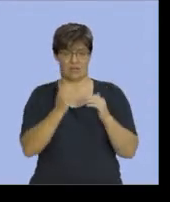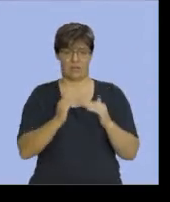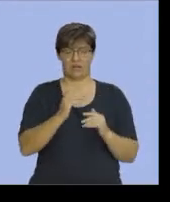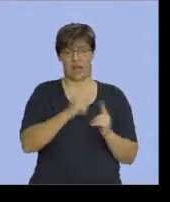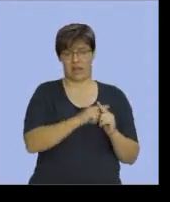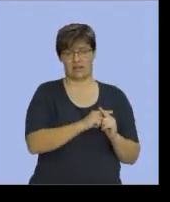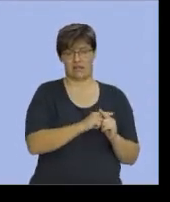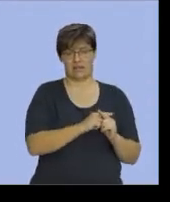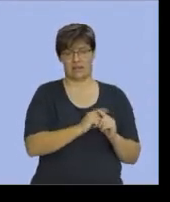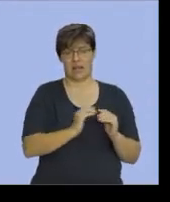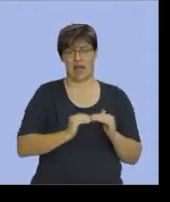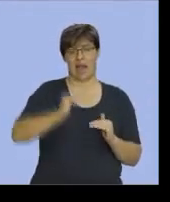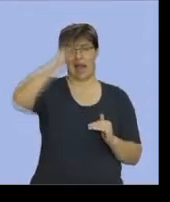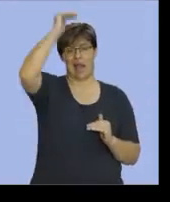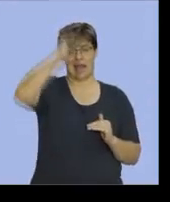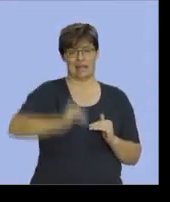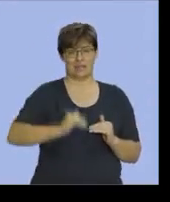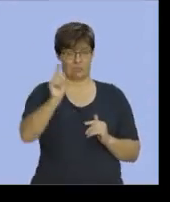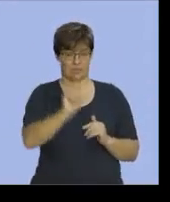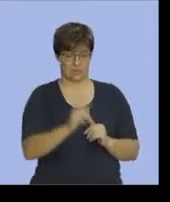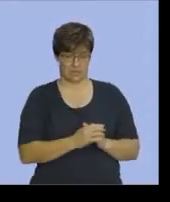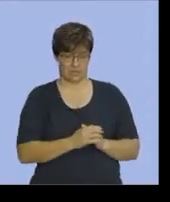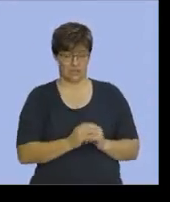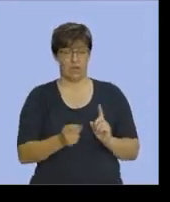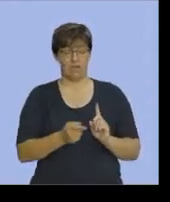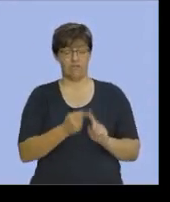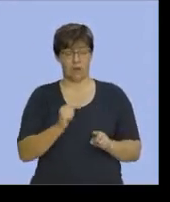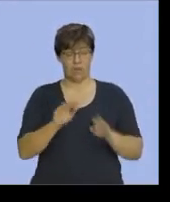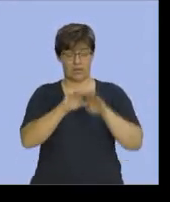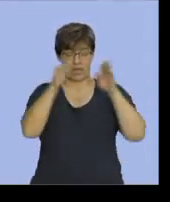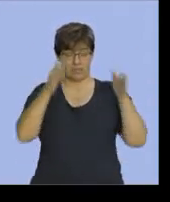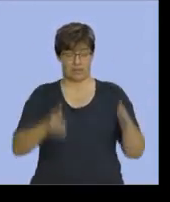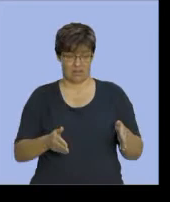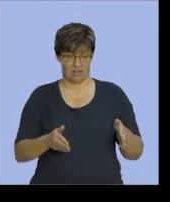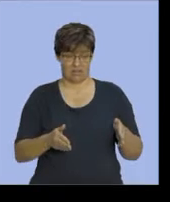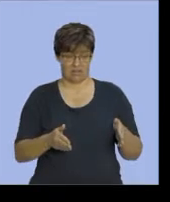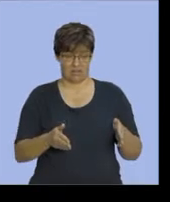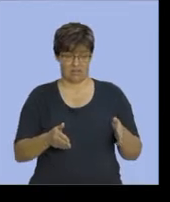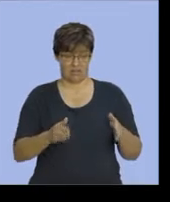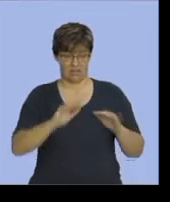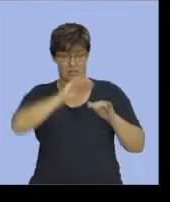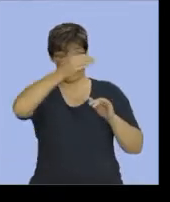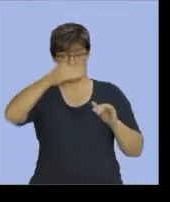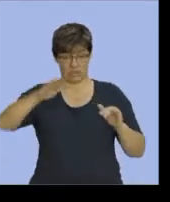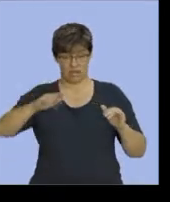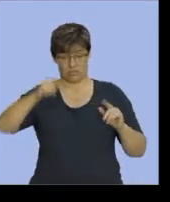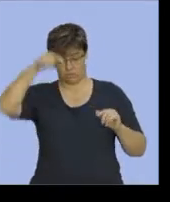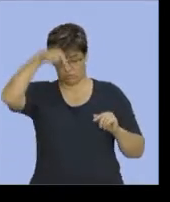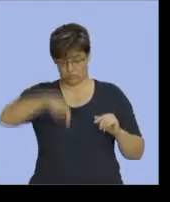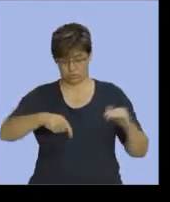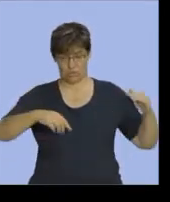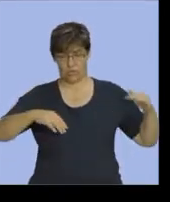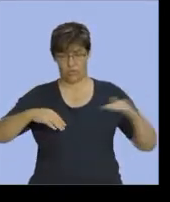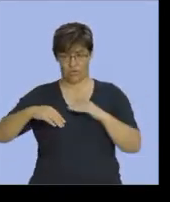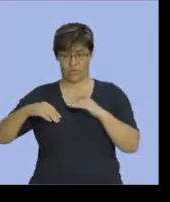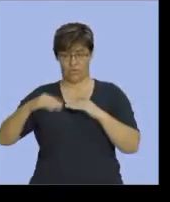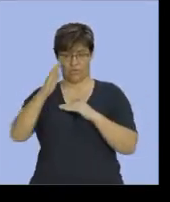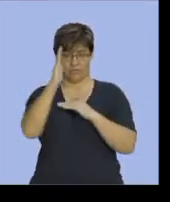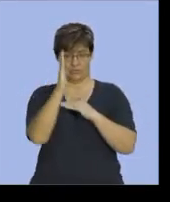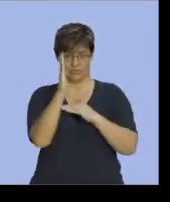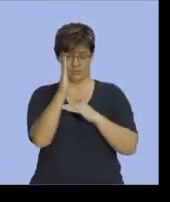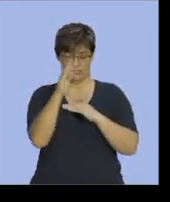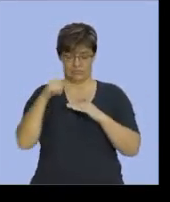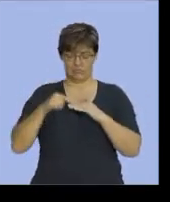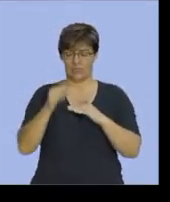be calculate the height, right? The height being from the Table Mountain up there to the